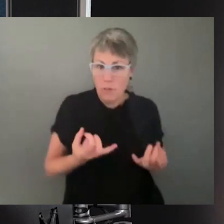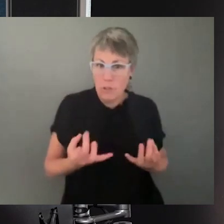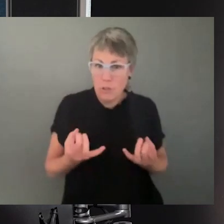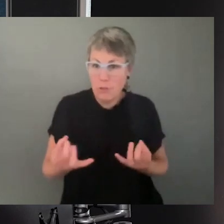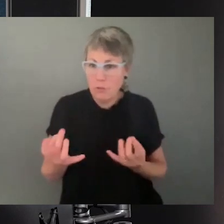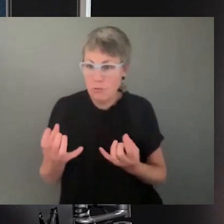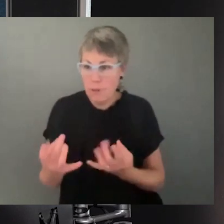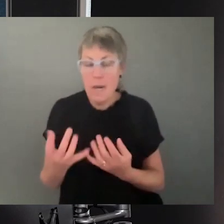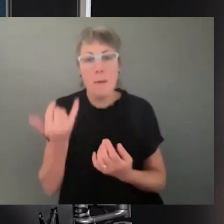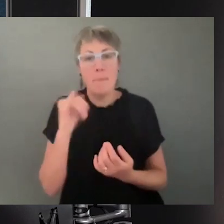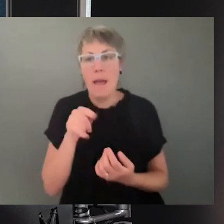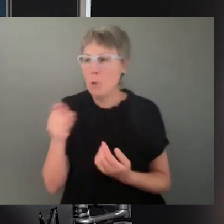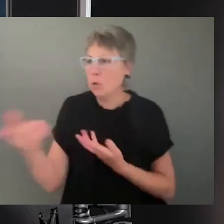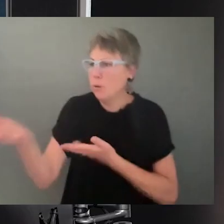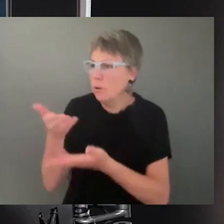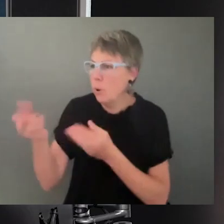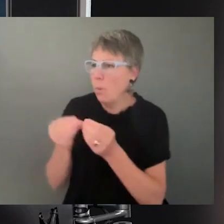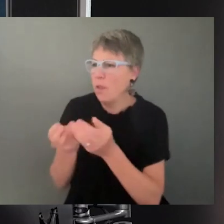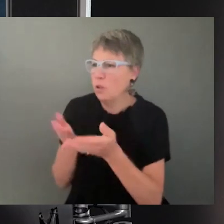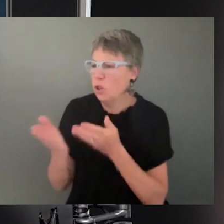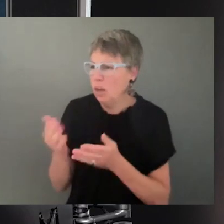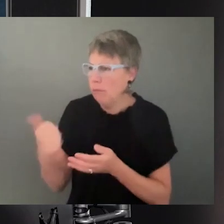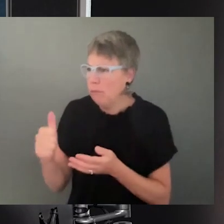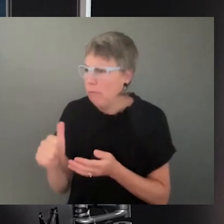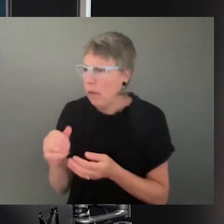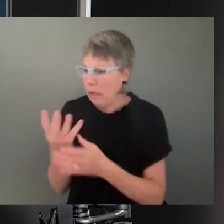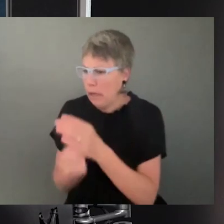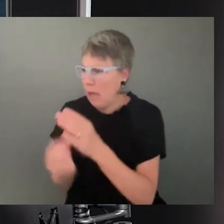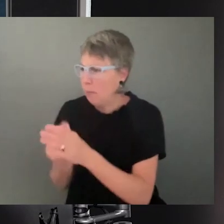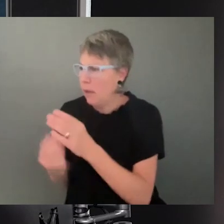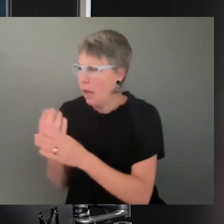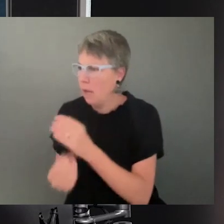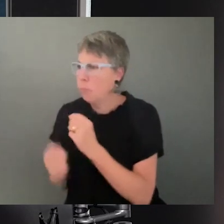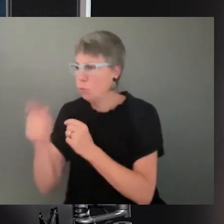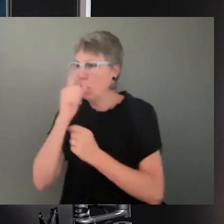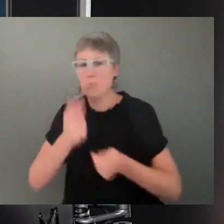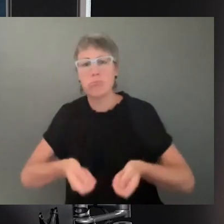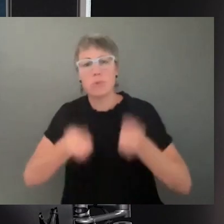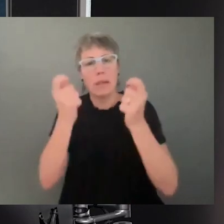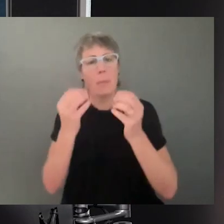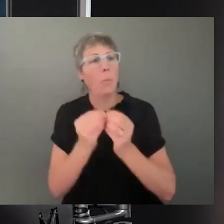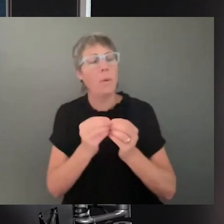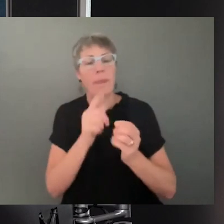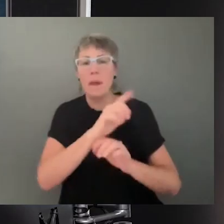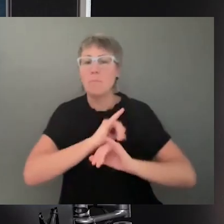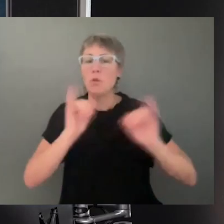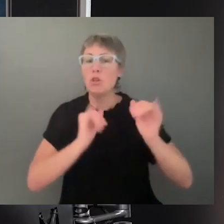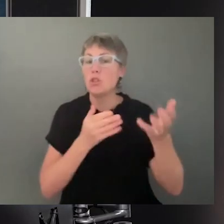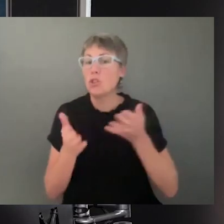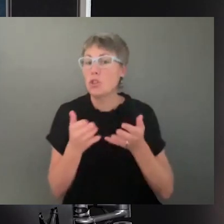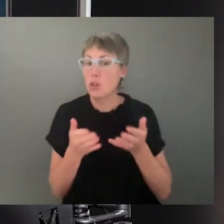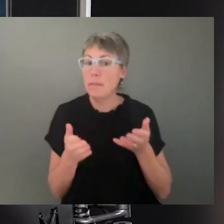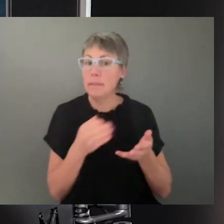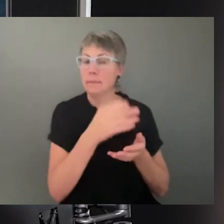and organizational readiness, the more they can make sure that they're addressing some of the structural barriers that people are going to experience in the event